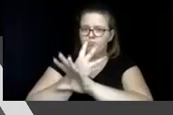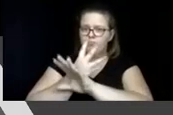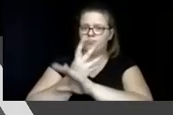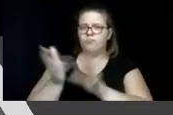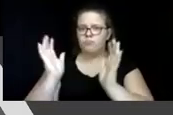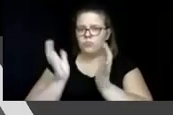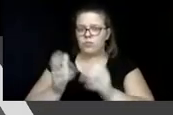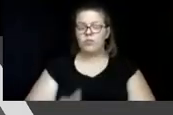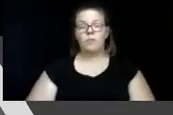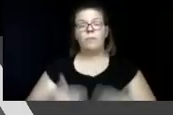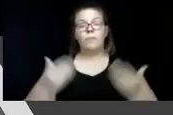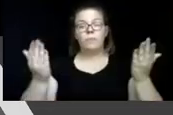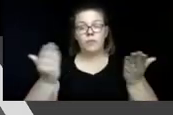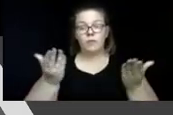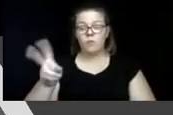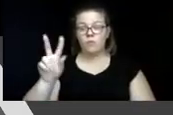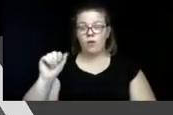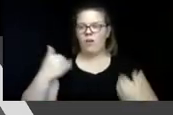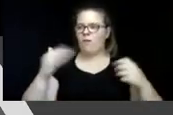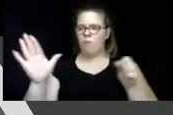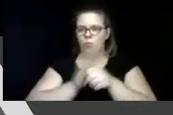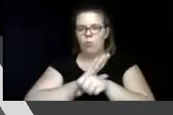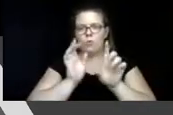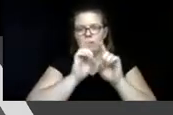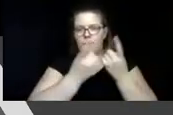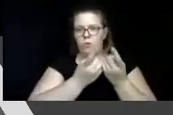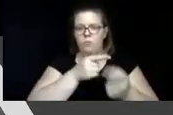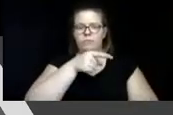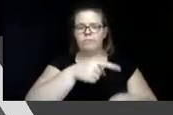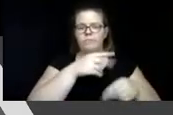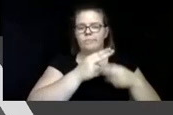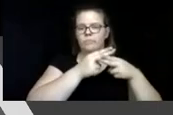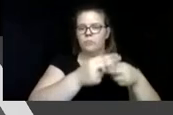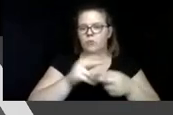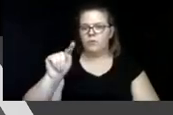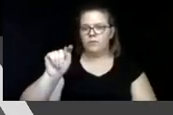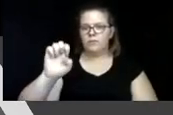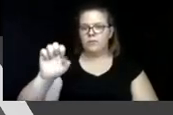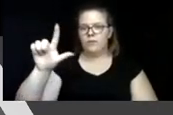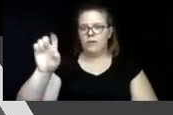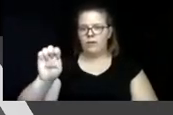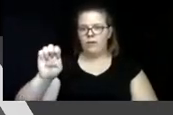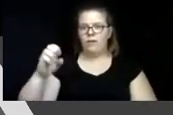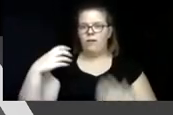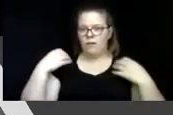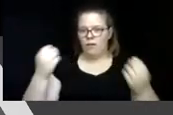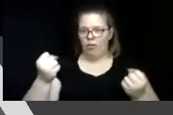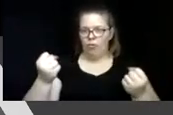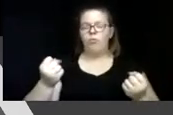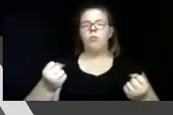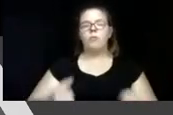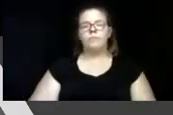have a whole department that's called telehealth. And what we are able to do is to